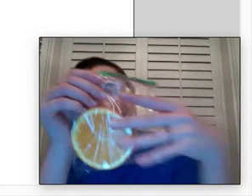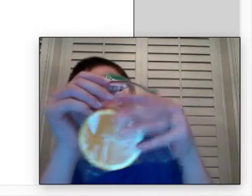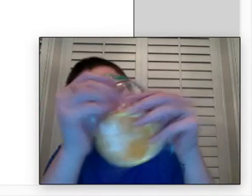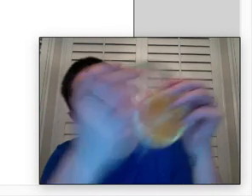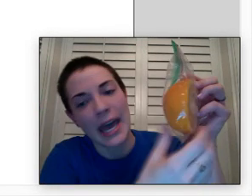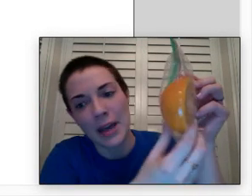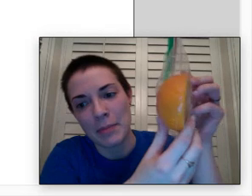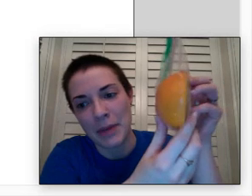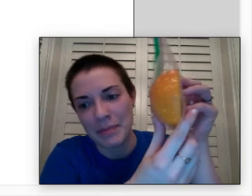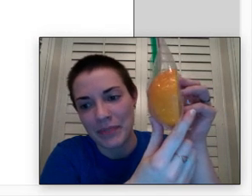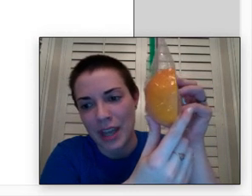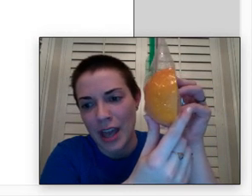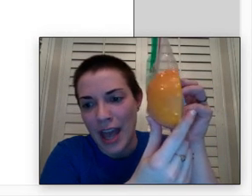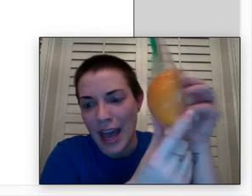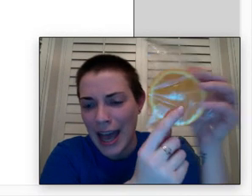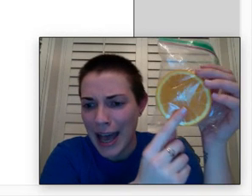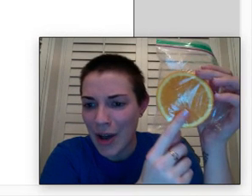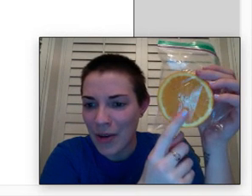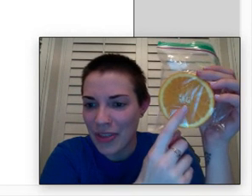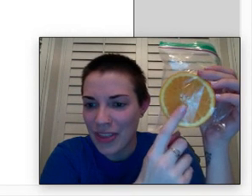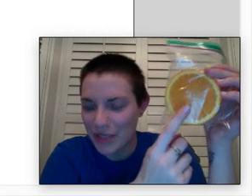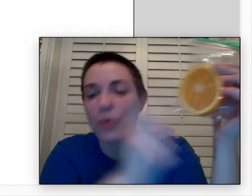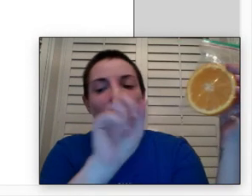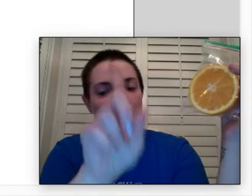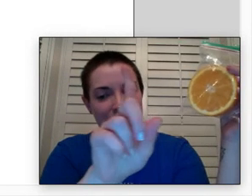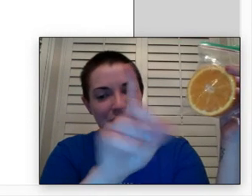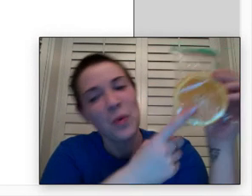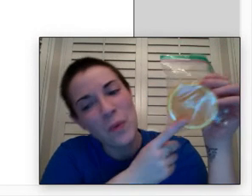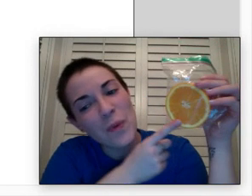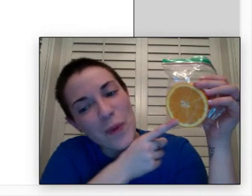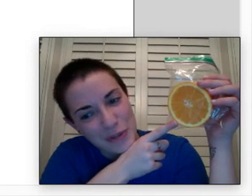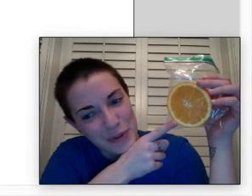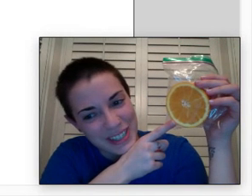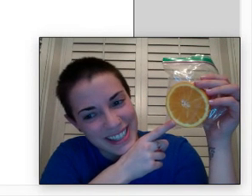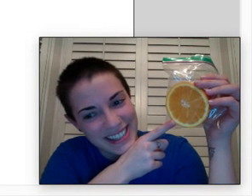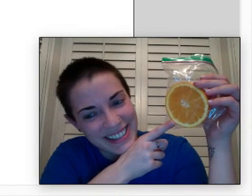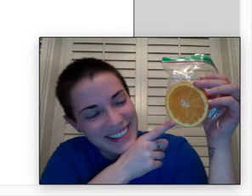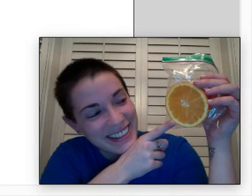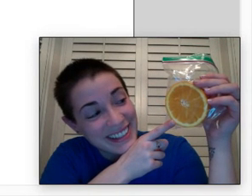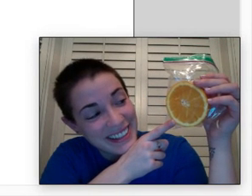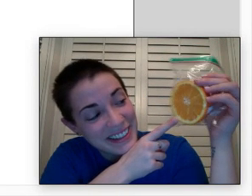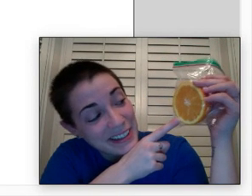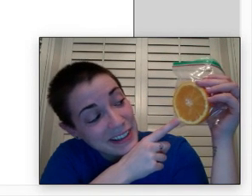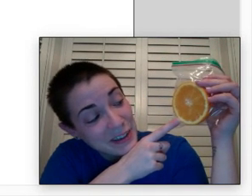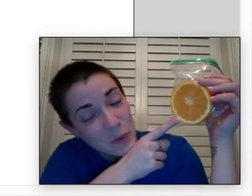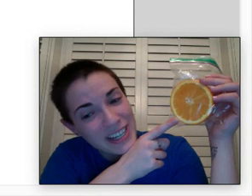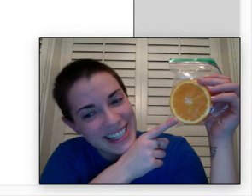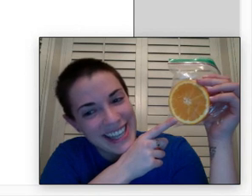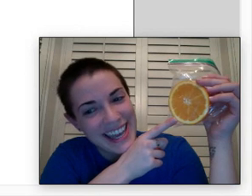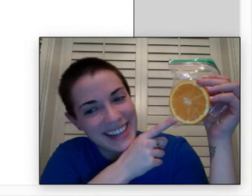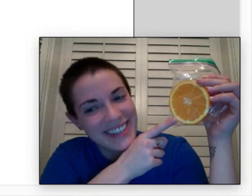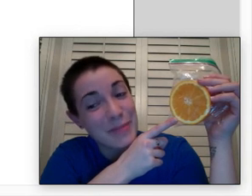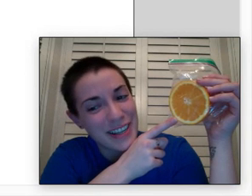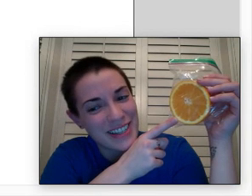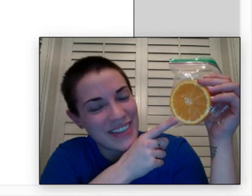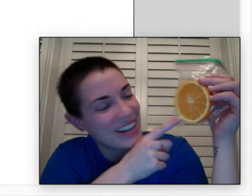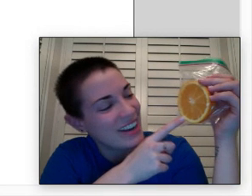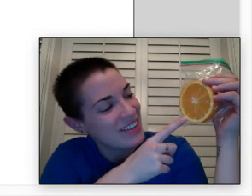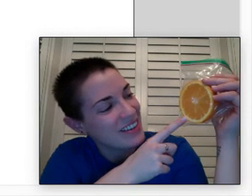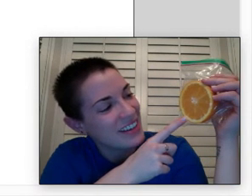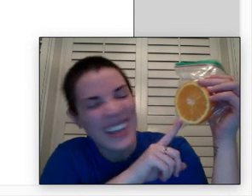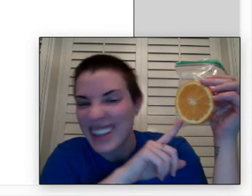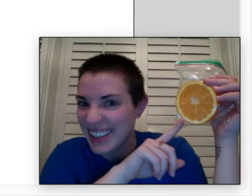this. It's in a bag, but well, first, what fruit is this? What is that? You can pause the